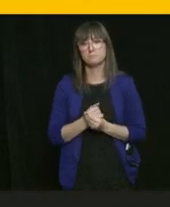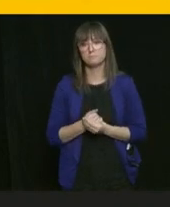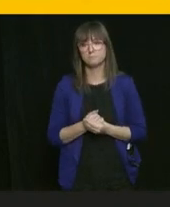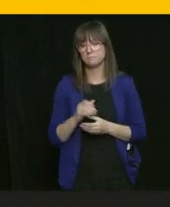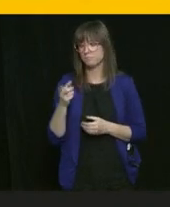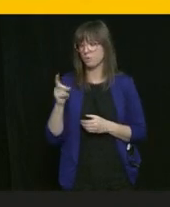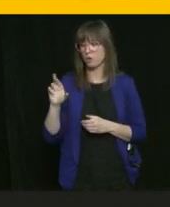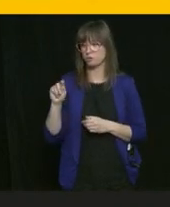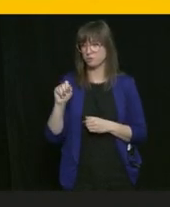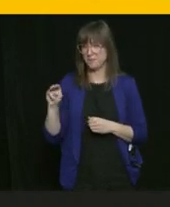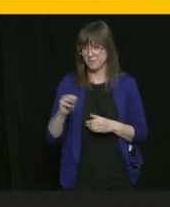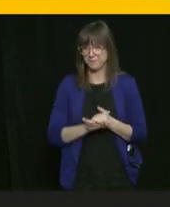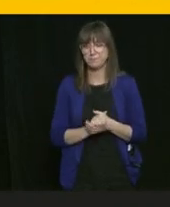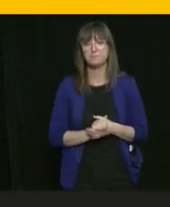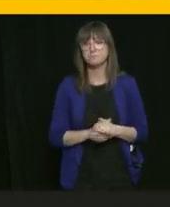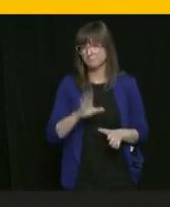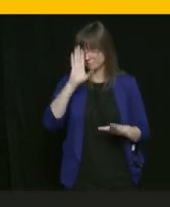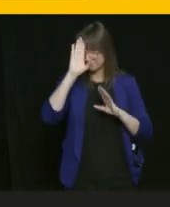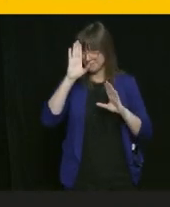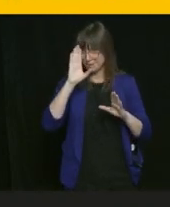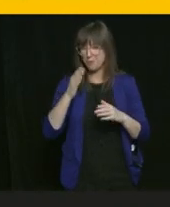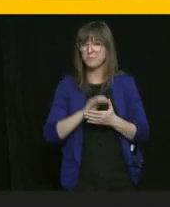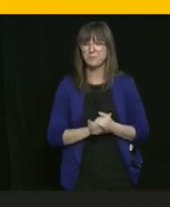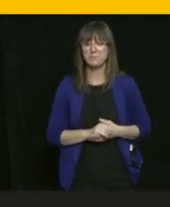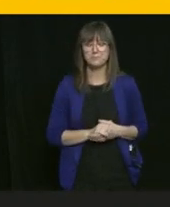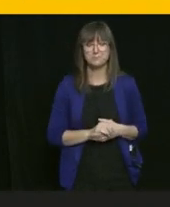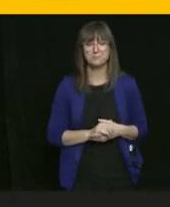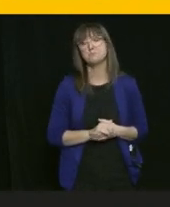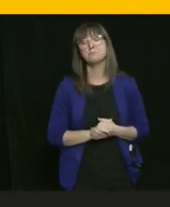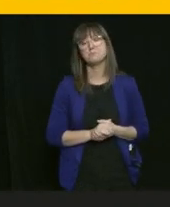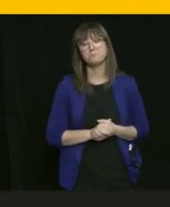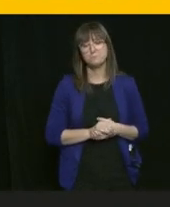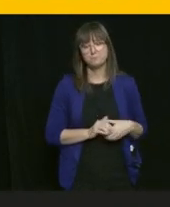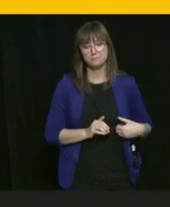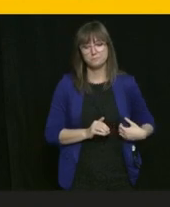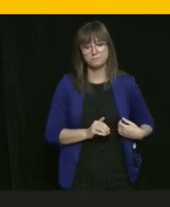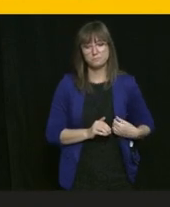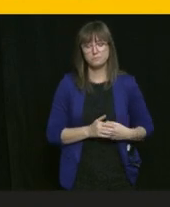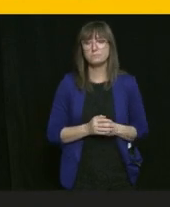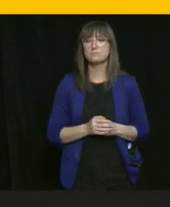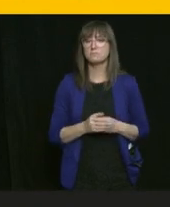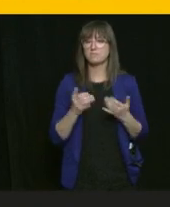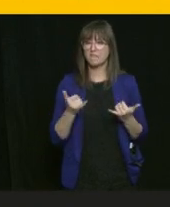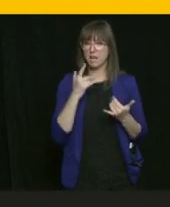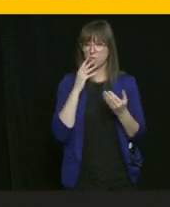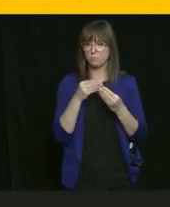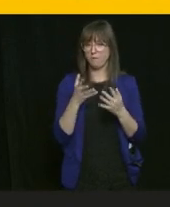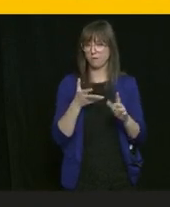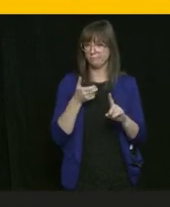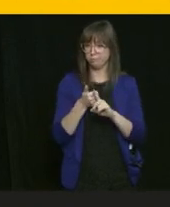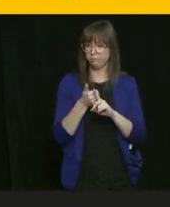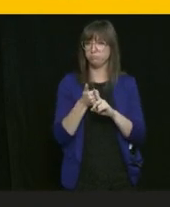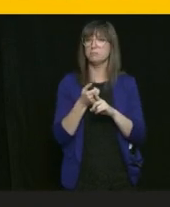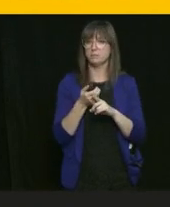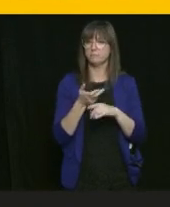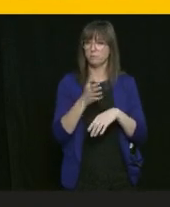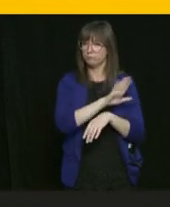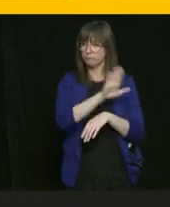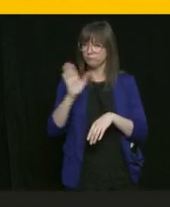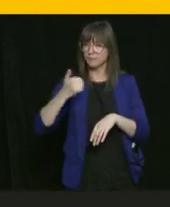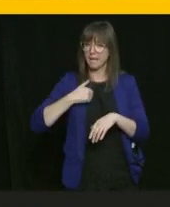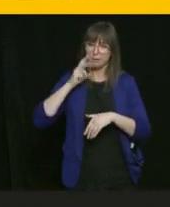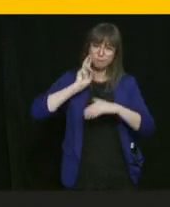Bonjour à toutes et à tous. Good day, everyone. Good day, everyone. We're providing an update on the national epidemiology and